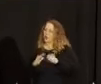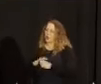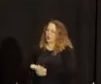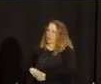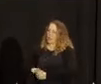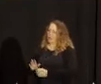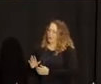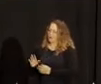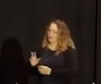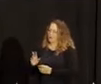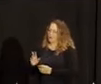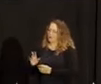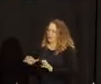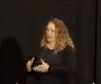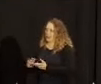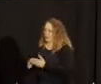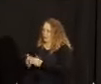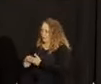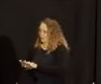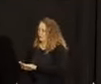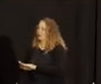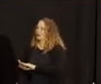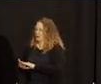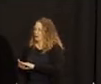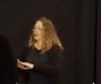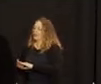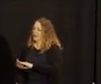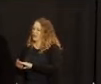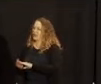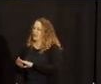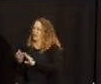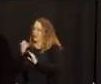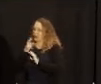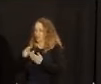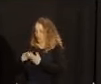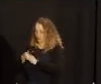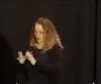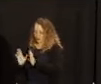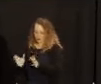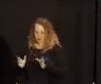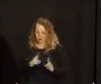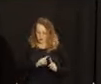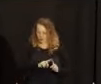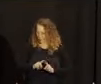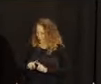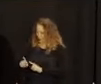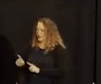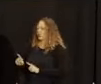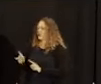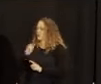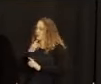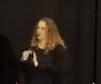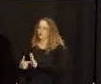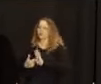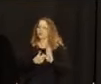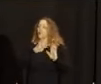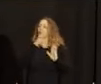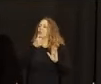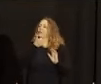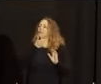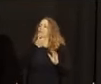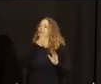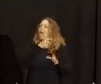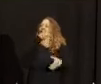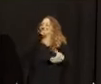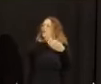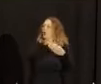that disability is represented across all of these communities, right? Who is not at the table,